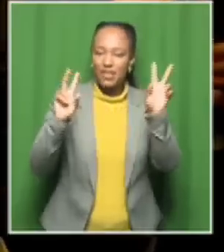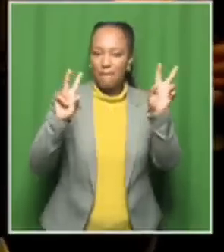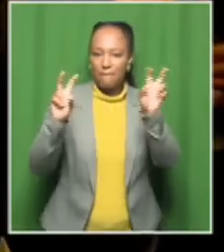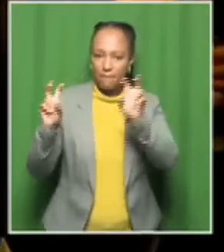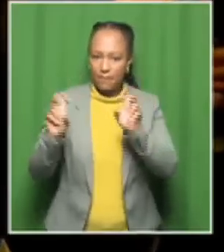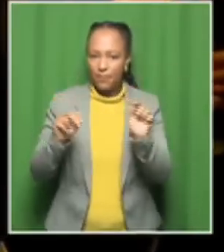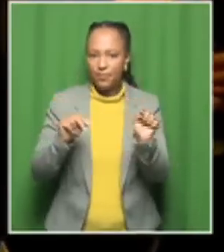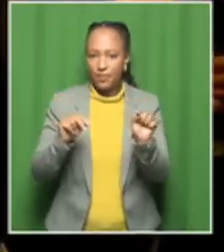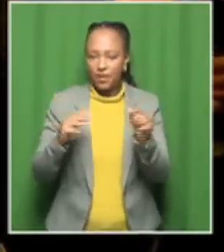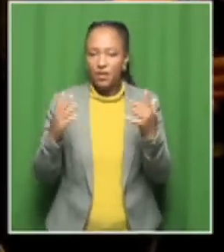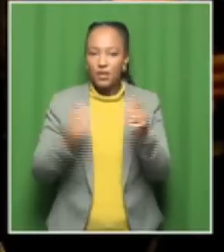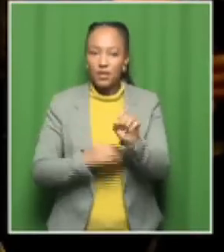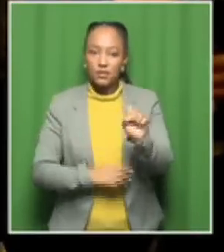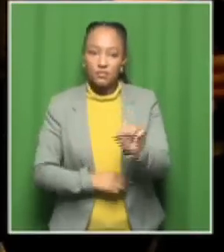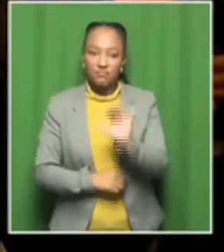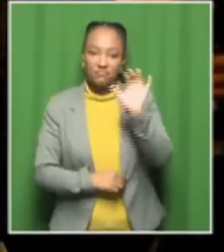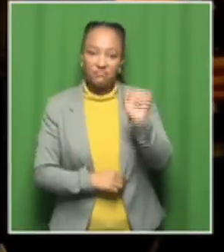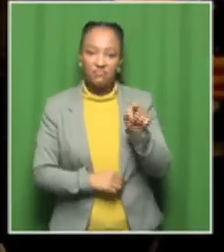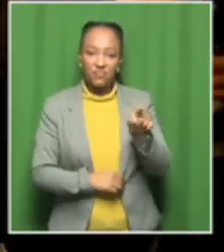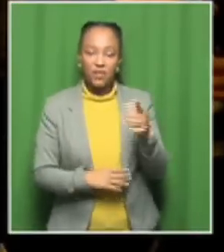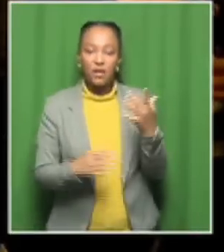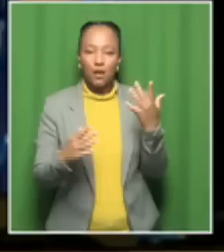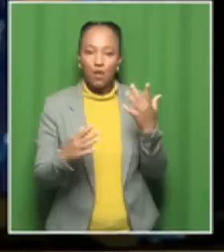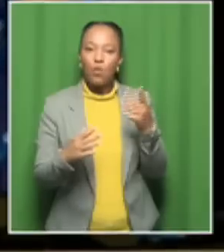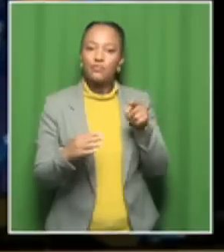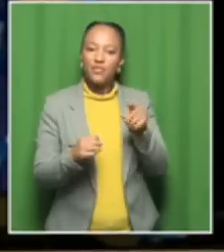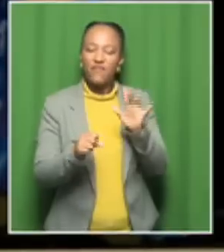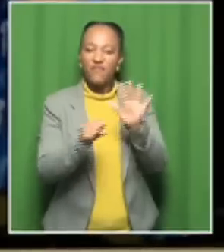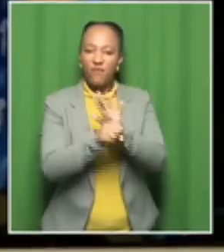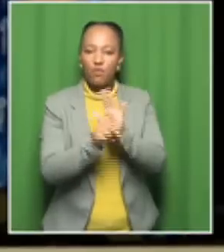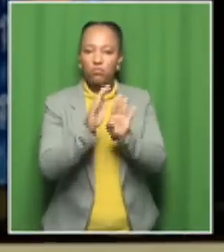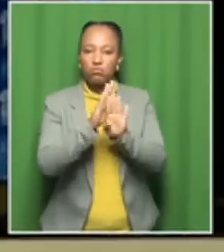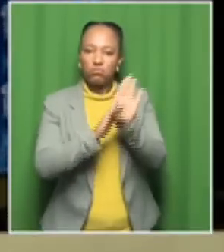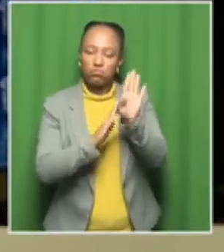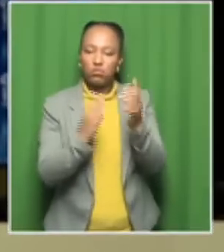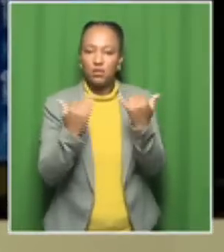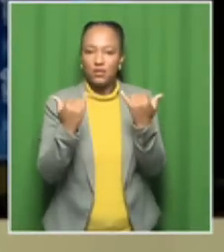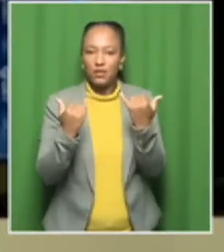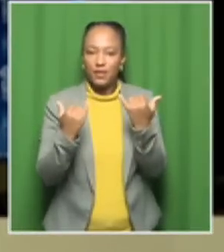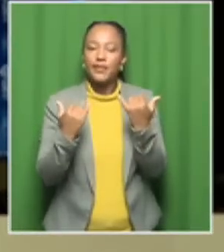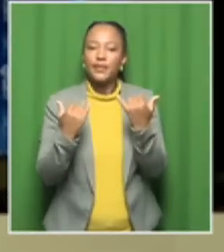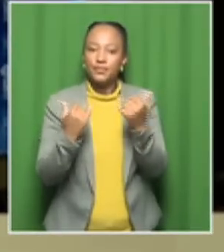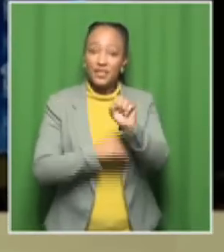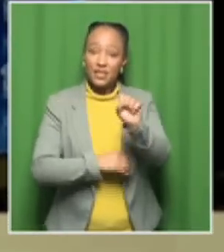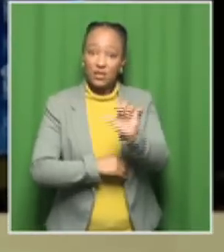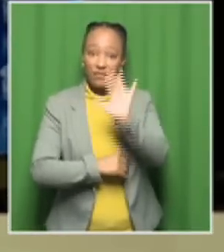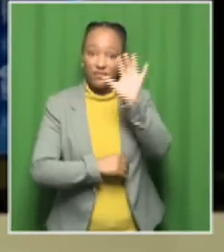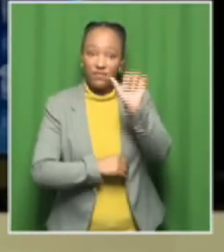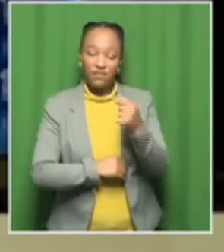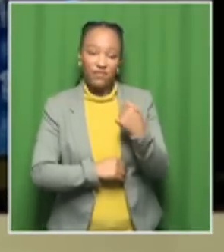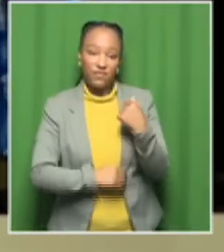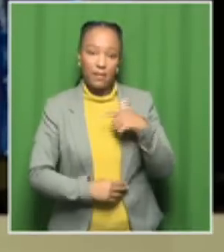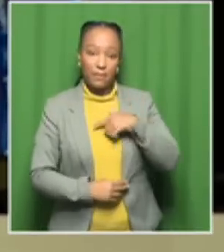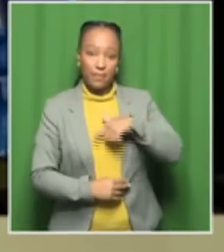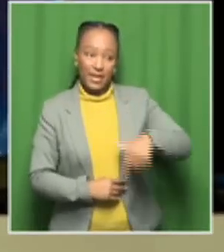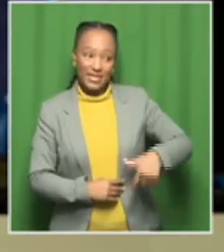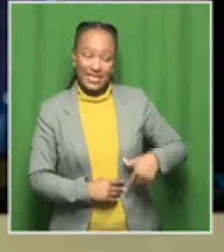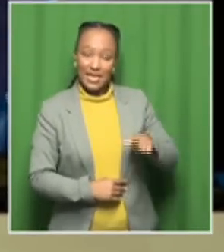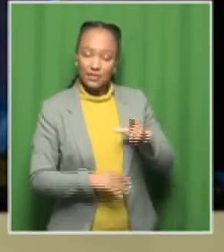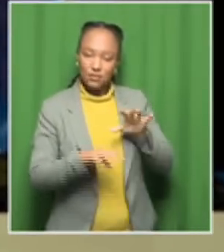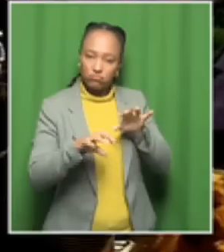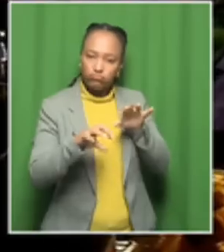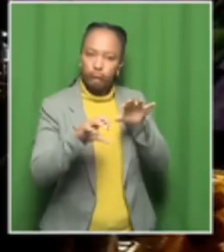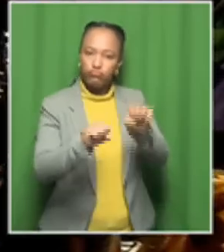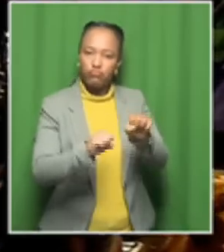Africa's holistic development. Now, to give us a status update on how South Africa's presidency is progressing